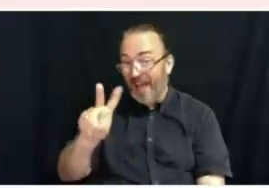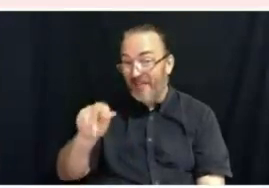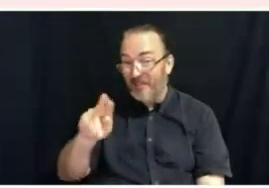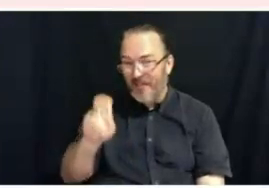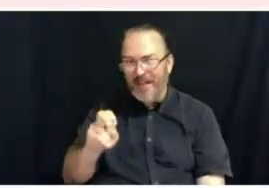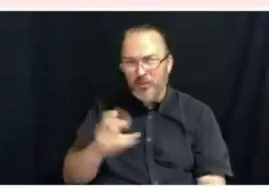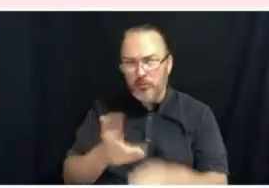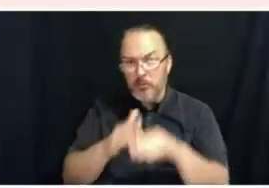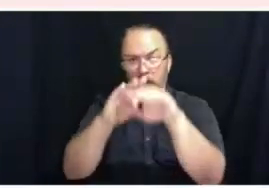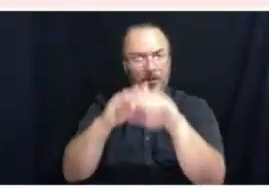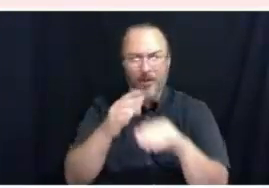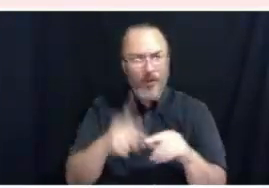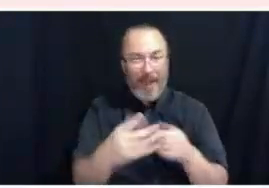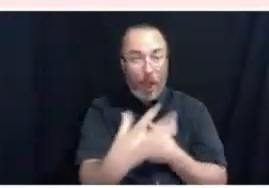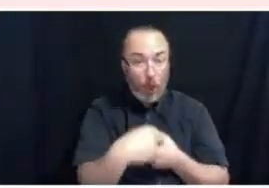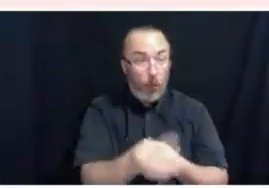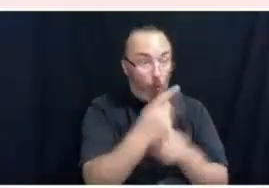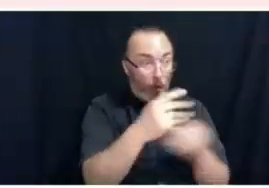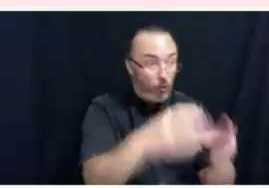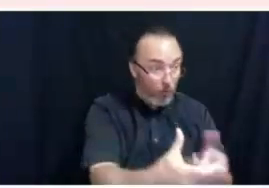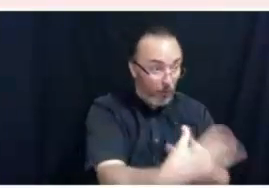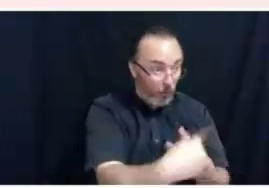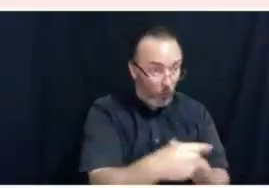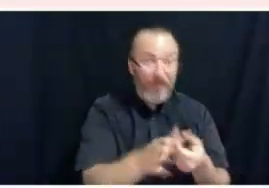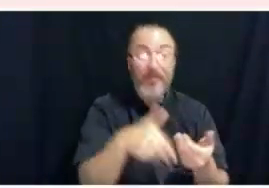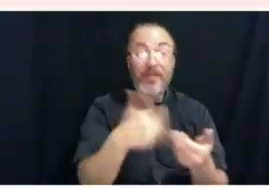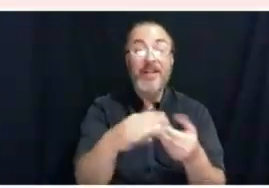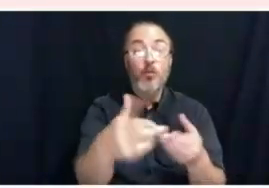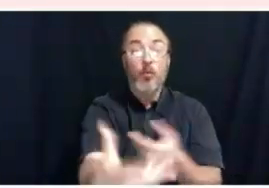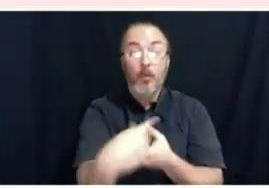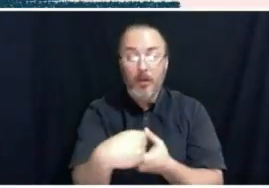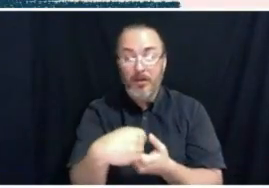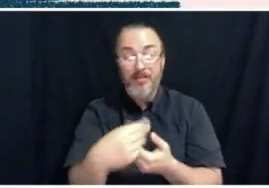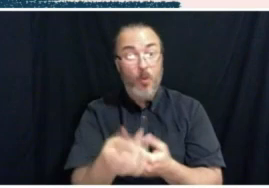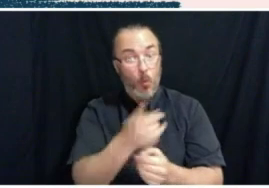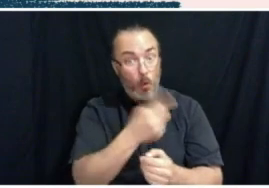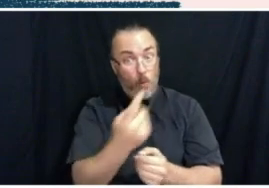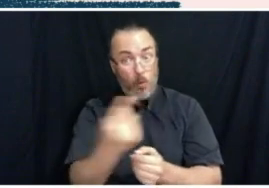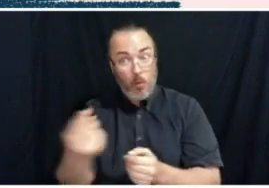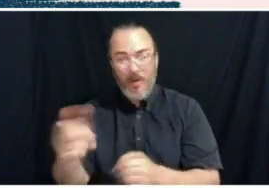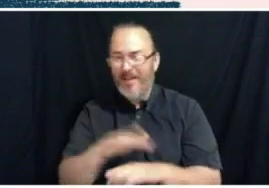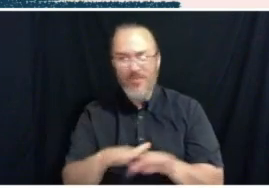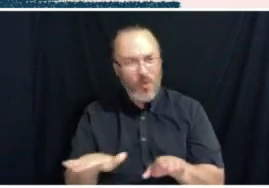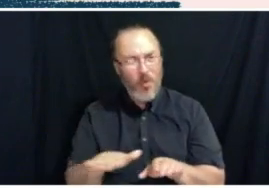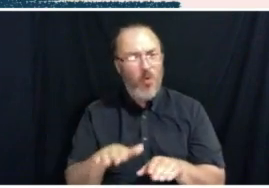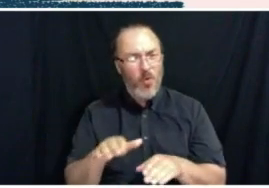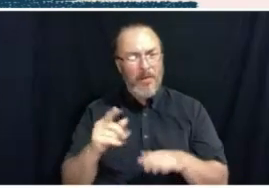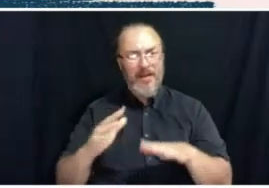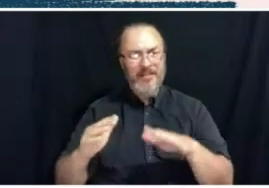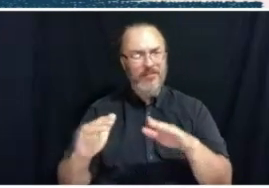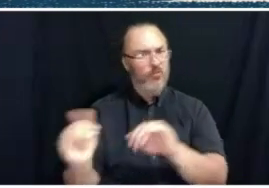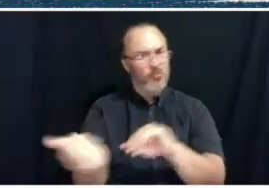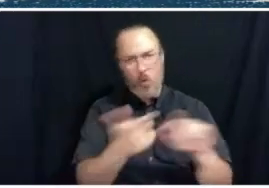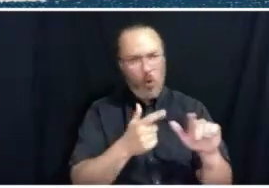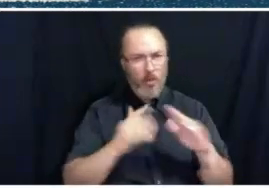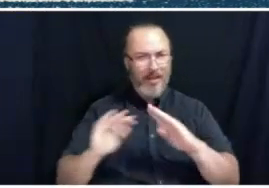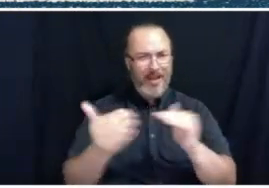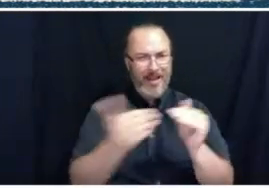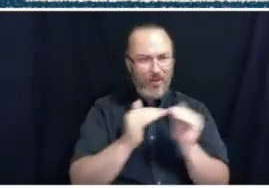time. Redressing these disadvantages requires funds. These must be equitable and